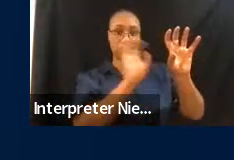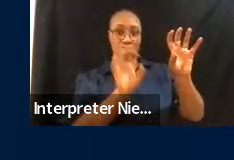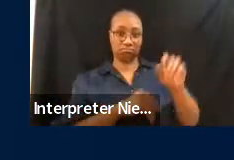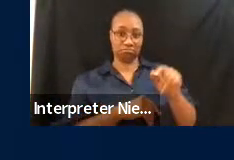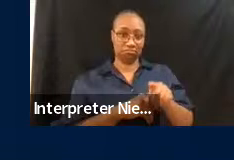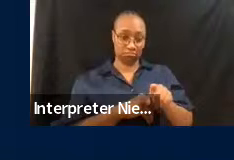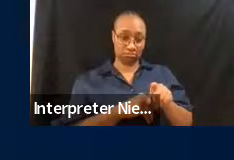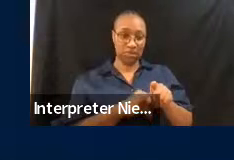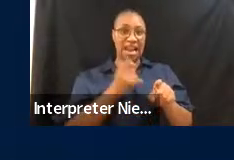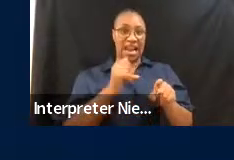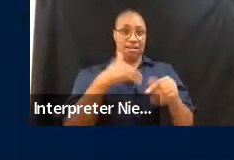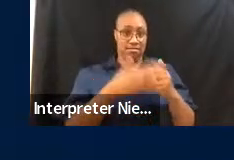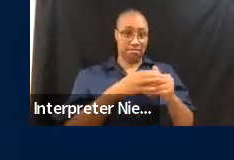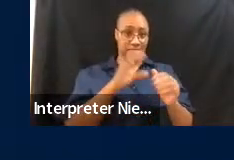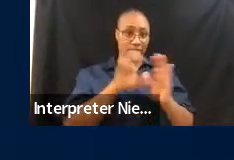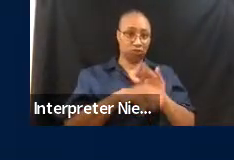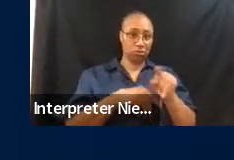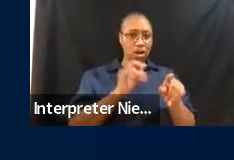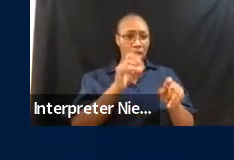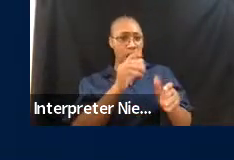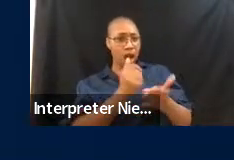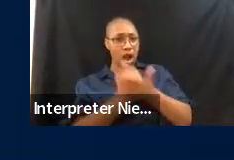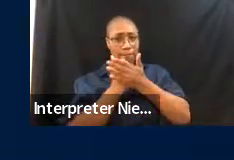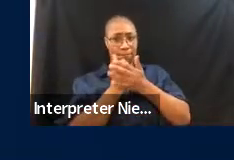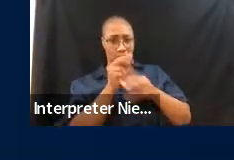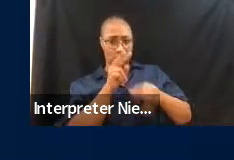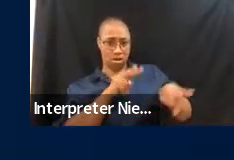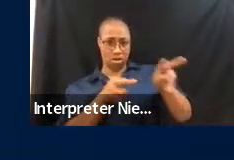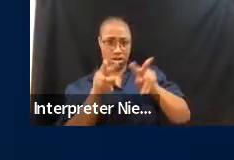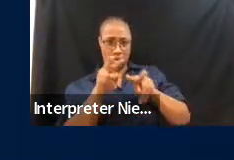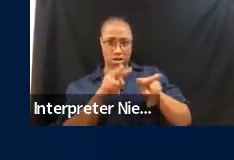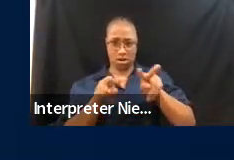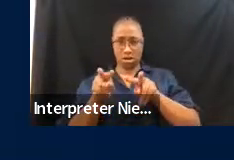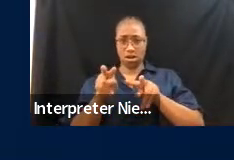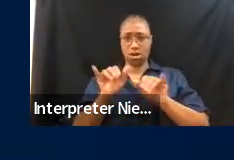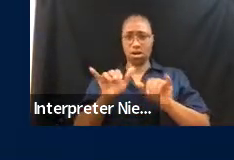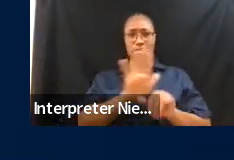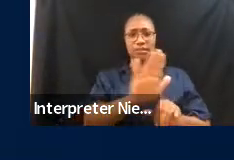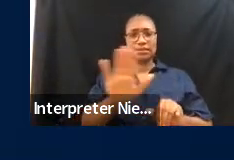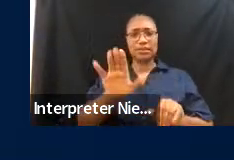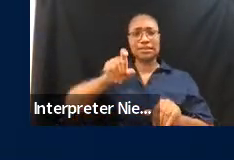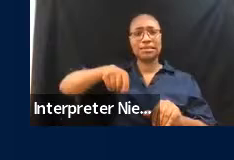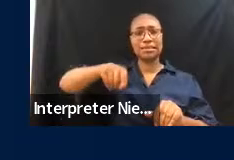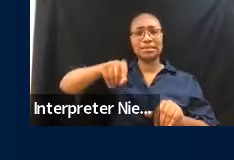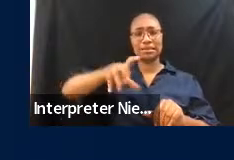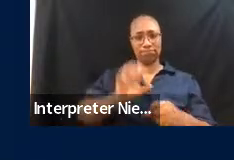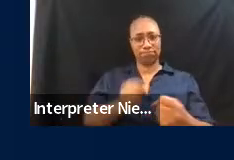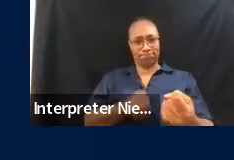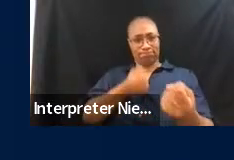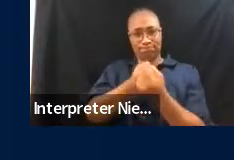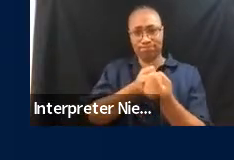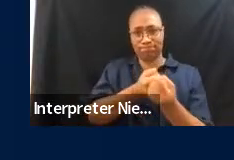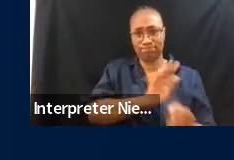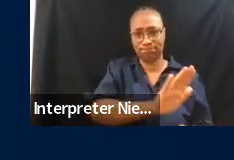MDE standards address supports, communication, and also operable parts.